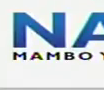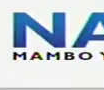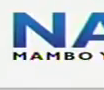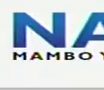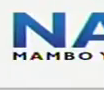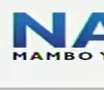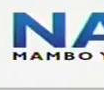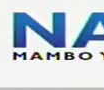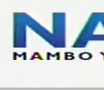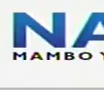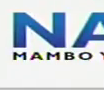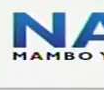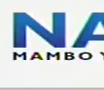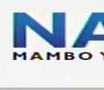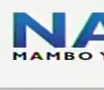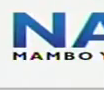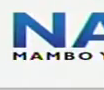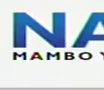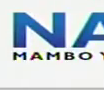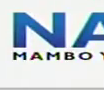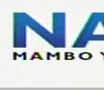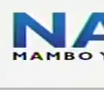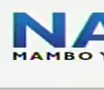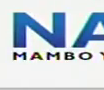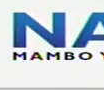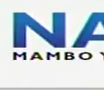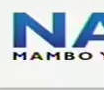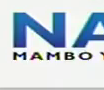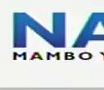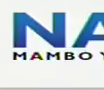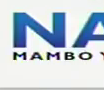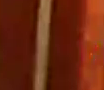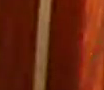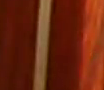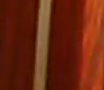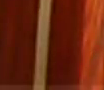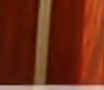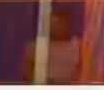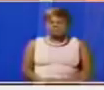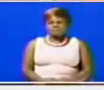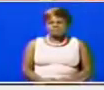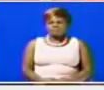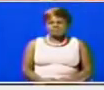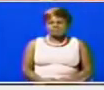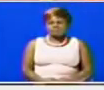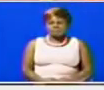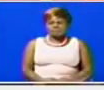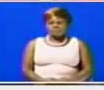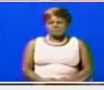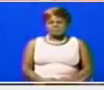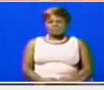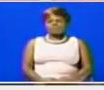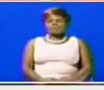election on or before 9th February 2018, among other issues. A People's Assembly be